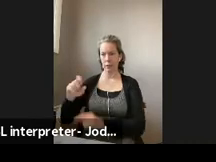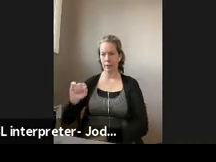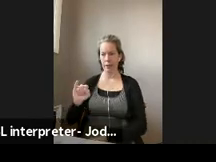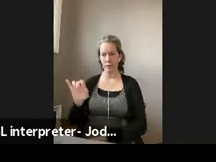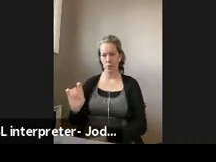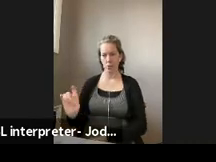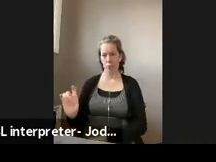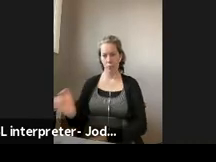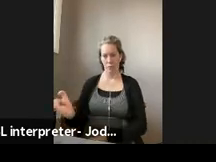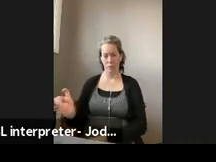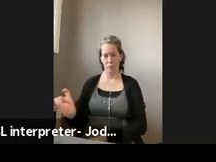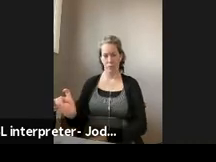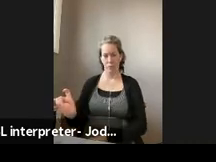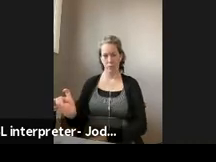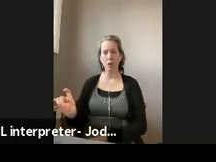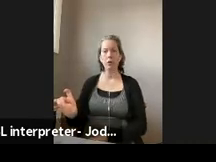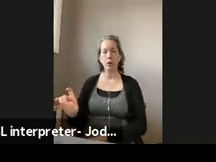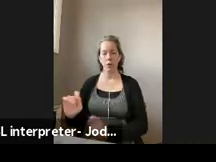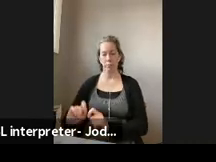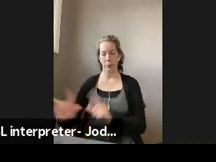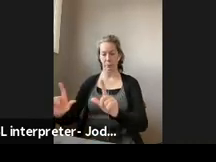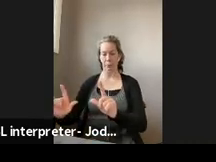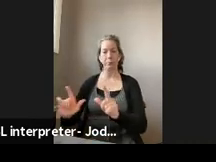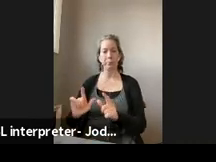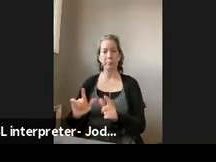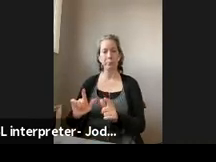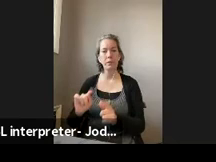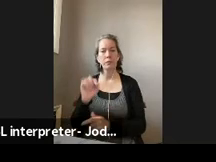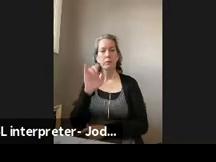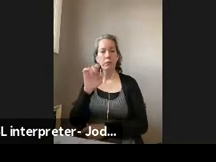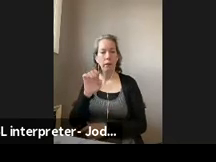then write on a tile about what you think it is.